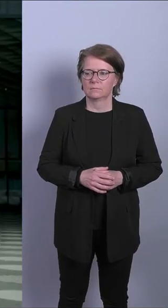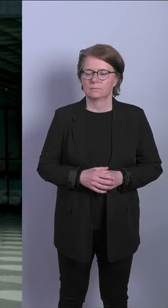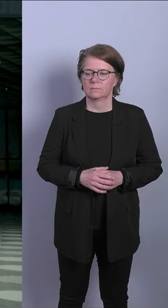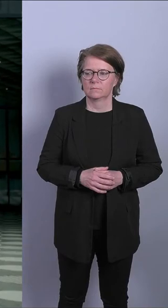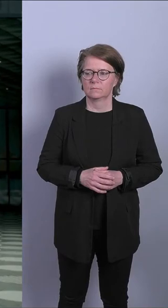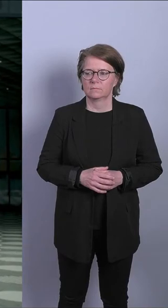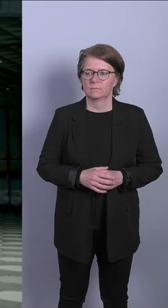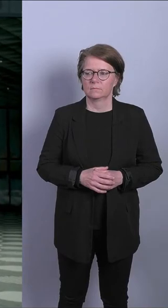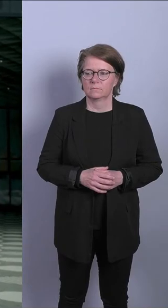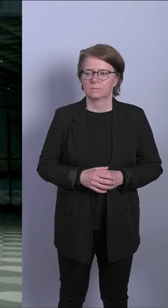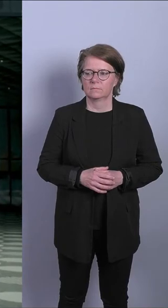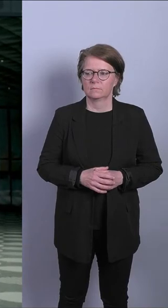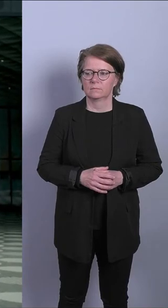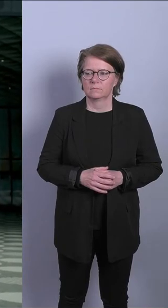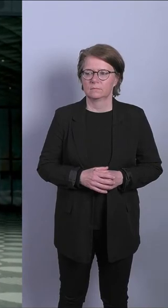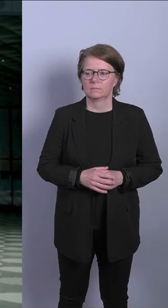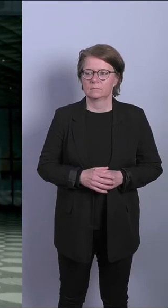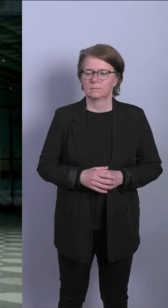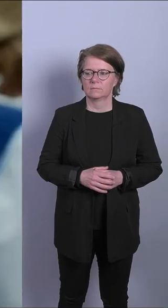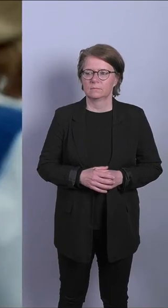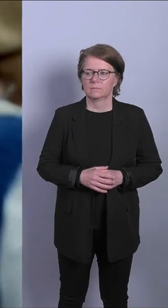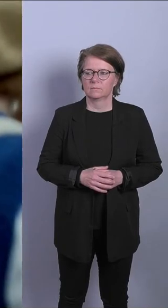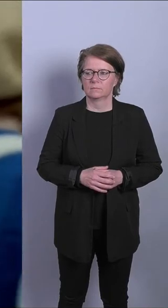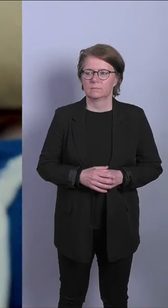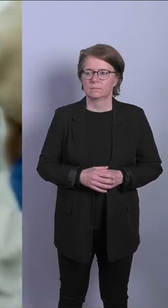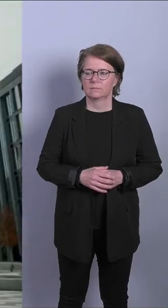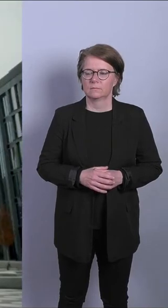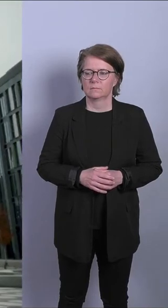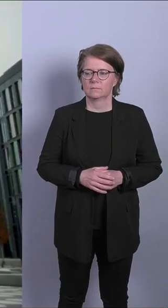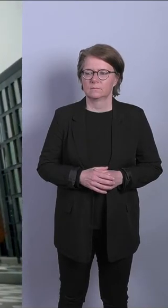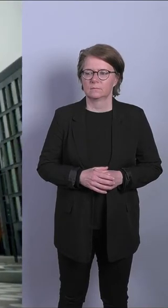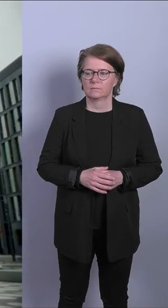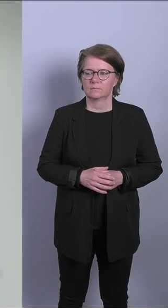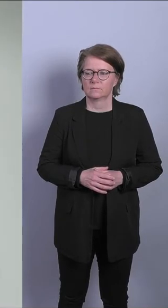We are history. We are visions.